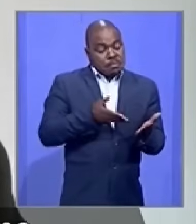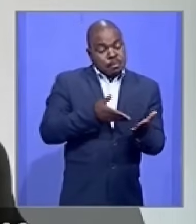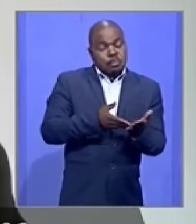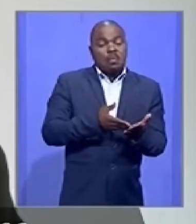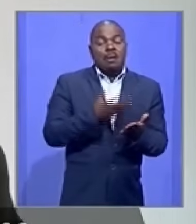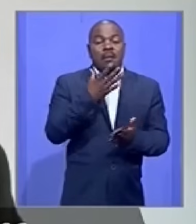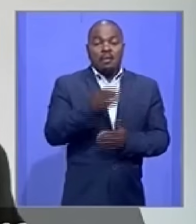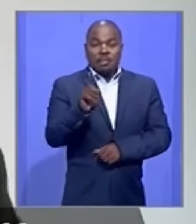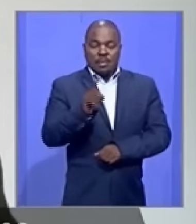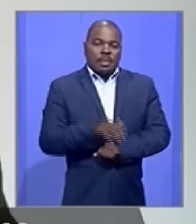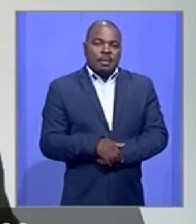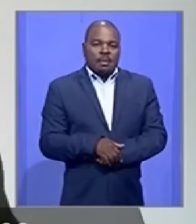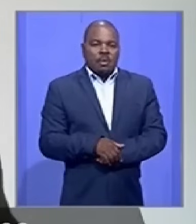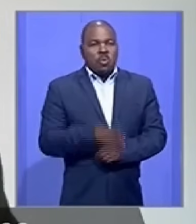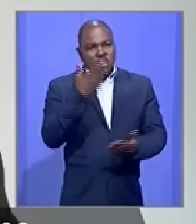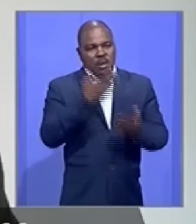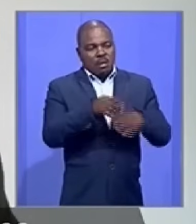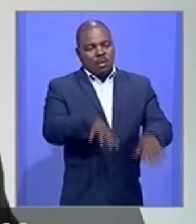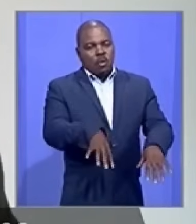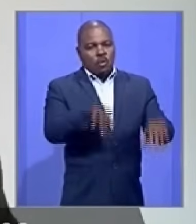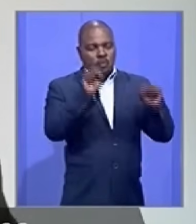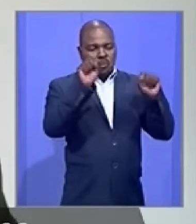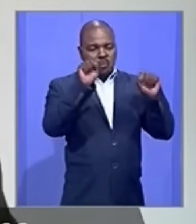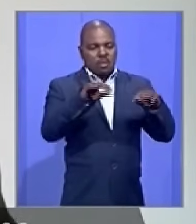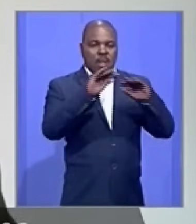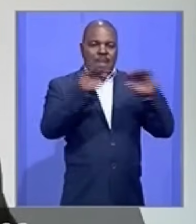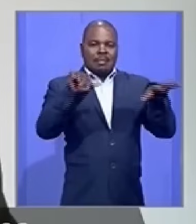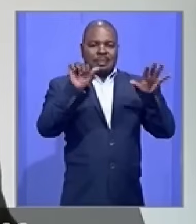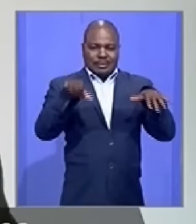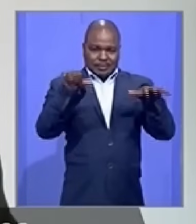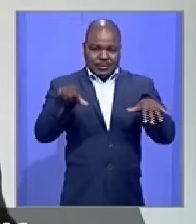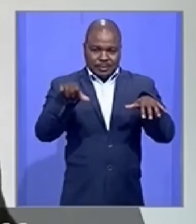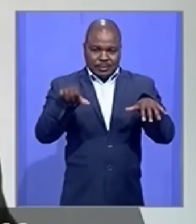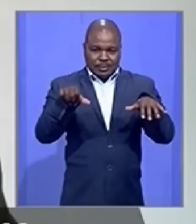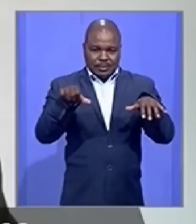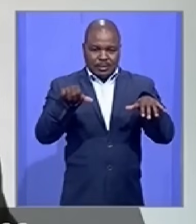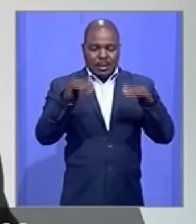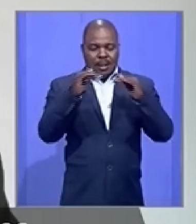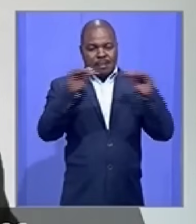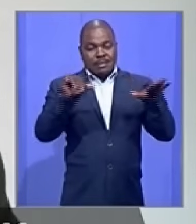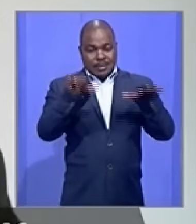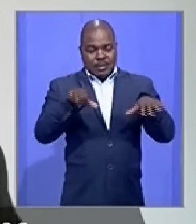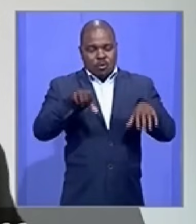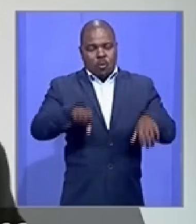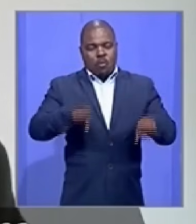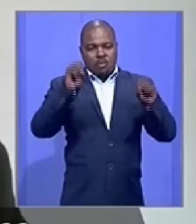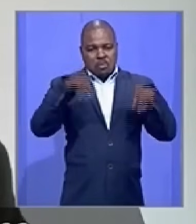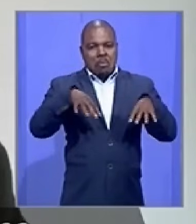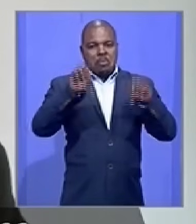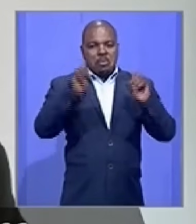for up to level 16 or stage 16 of load shedding.